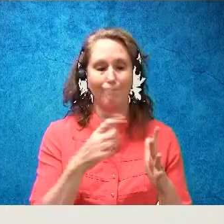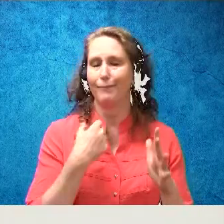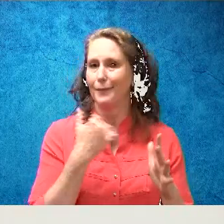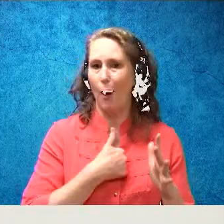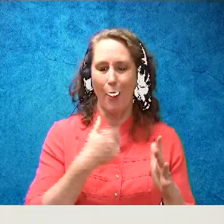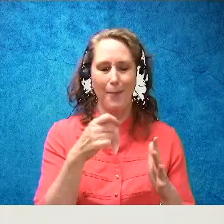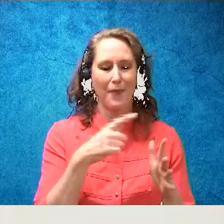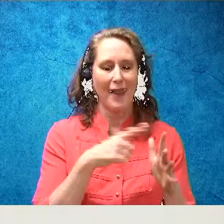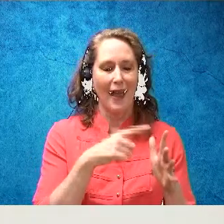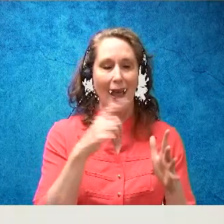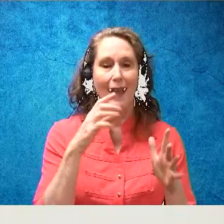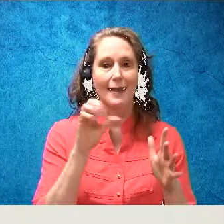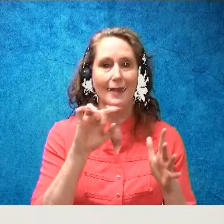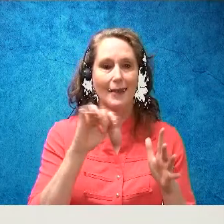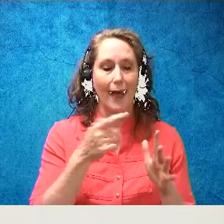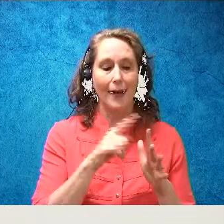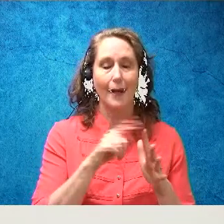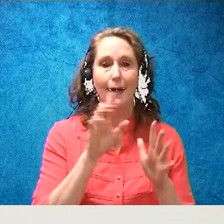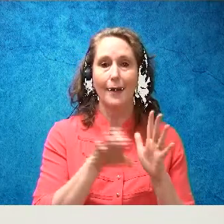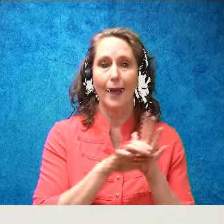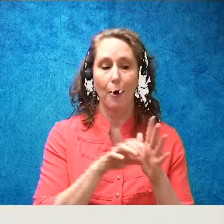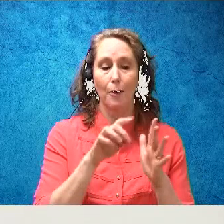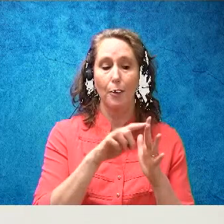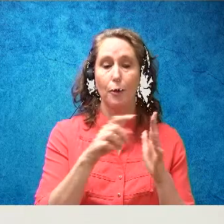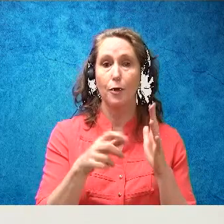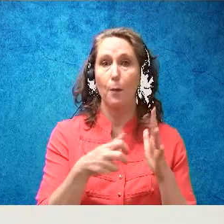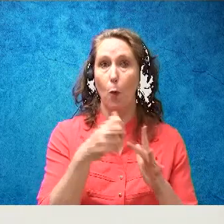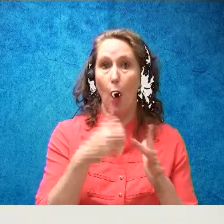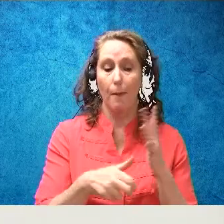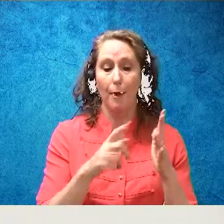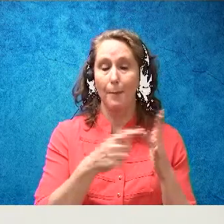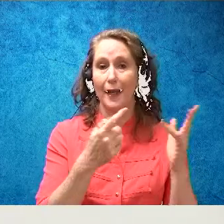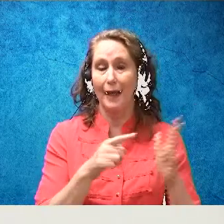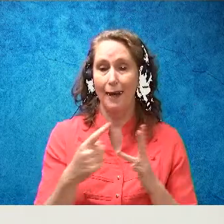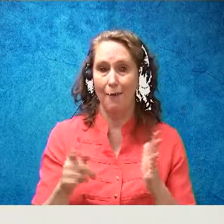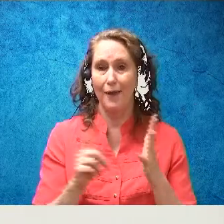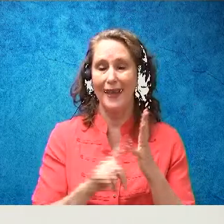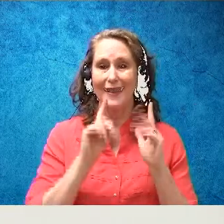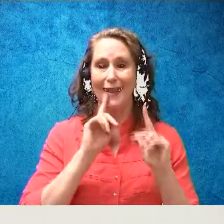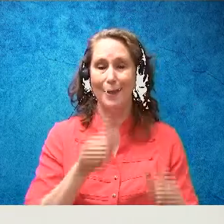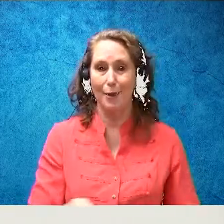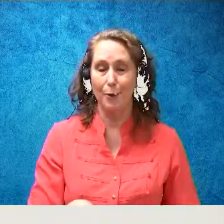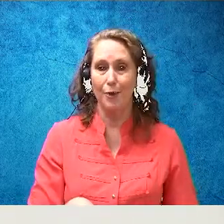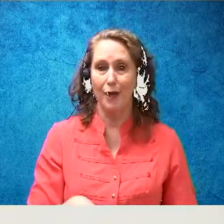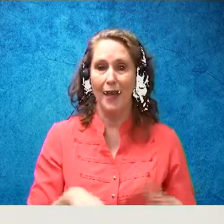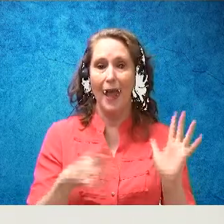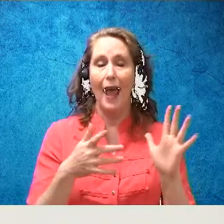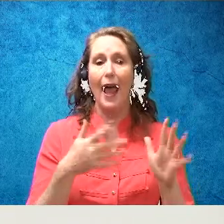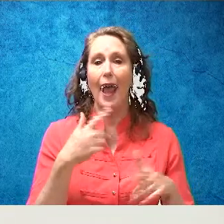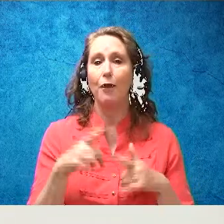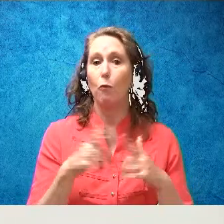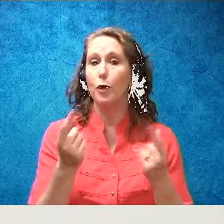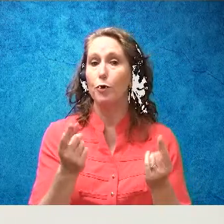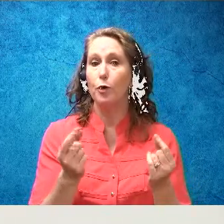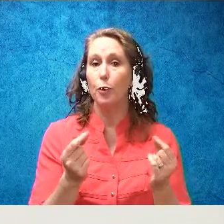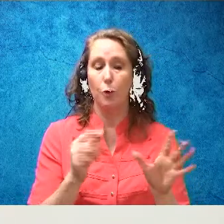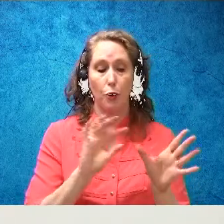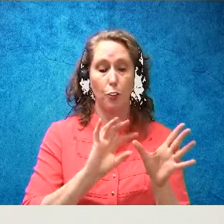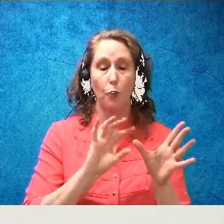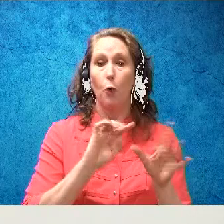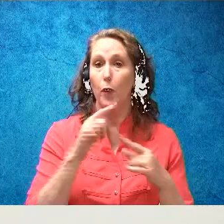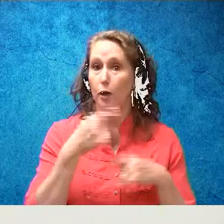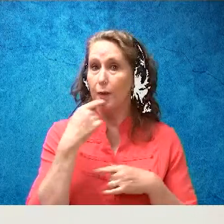you read it, just practice pulling down the fingers for whatever part of the story you retell,